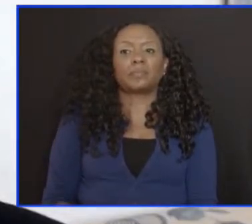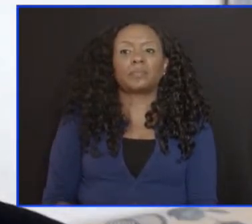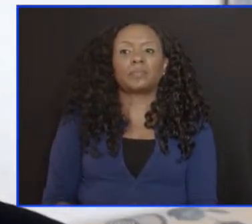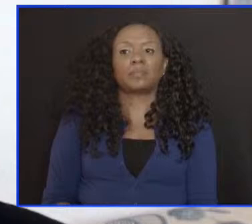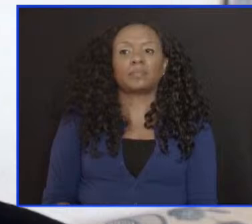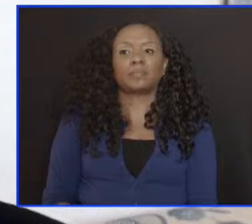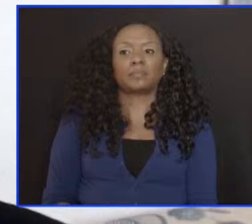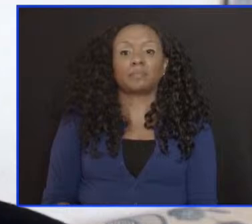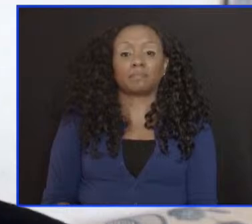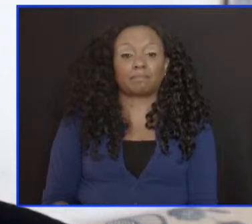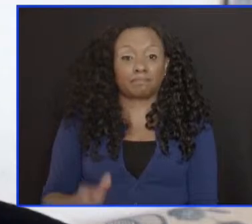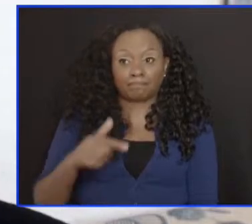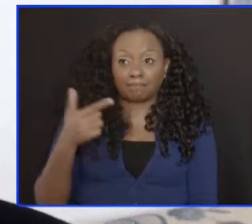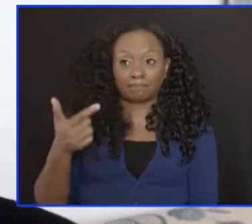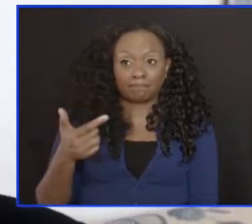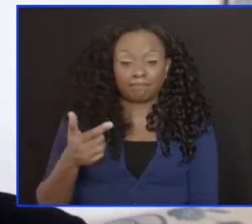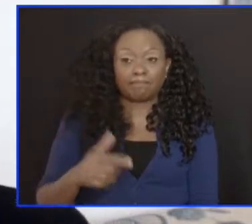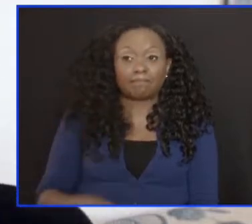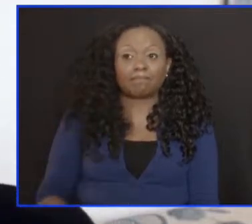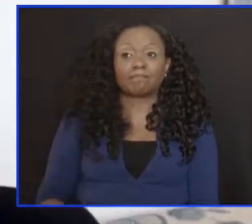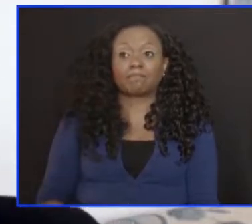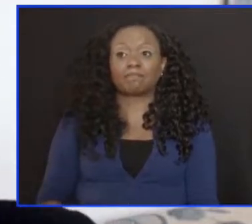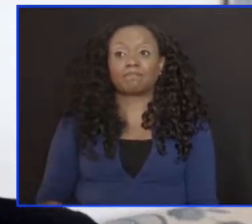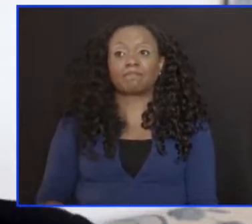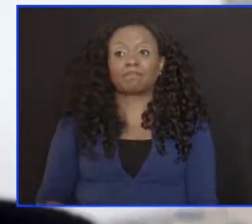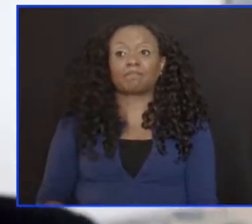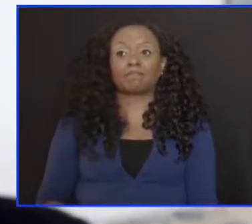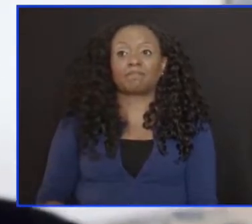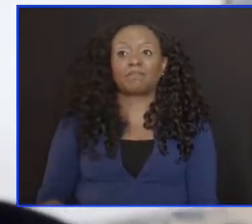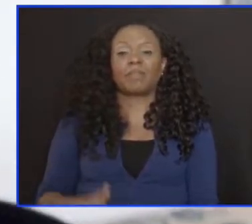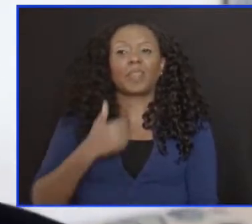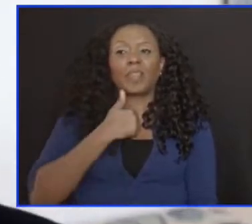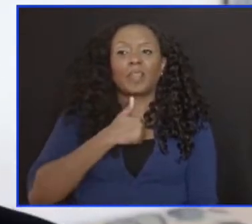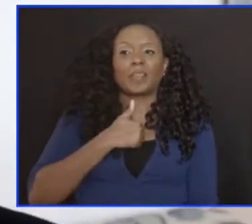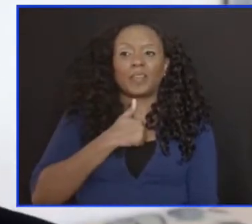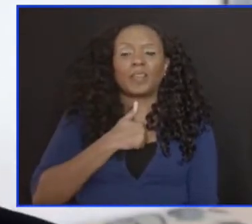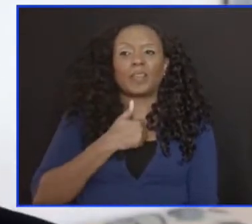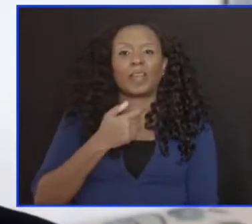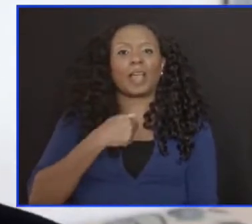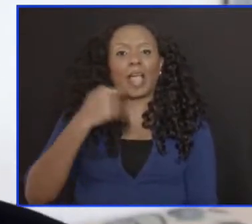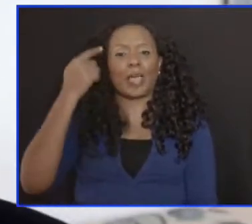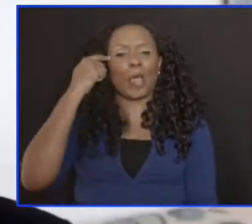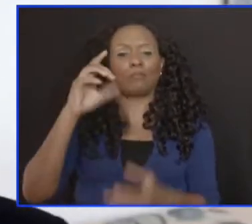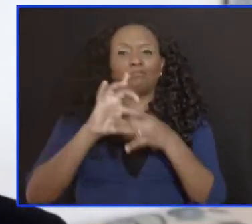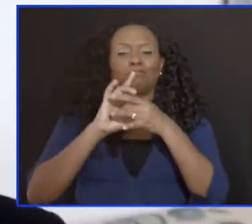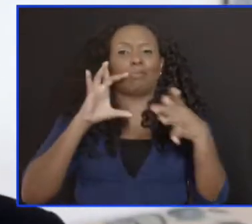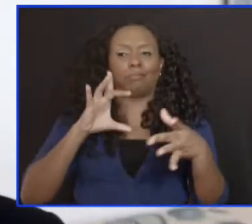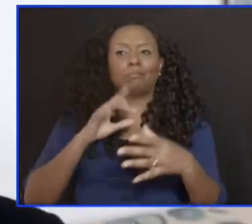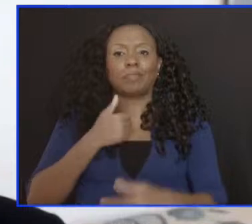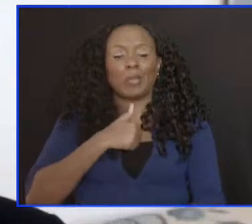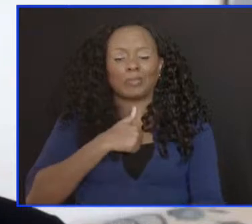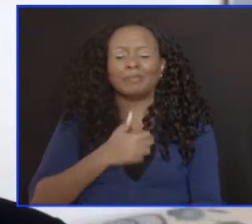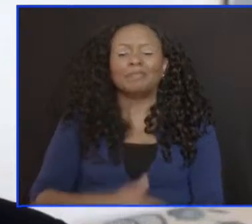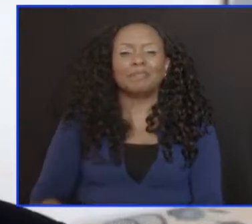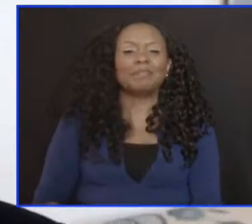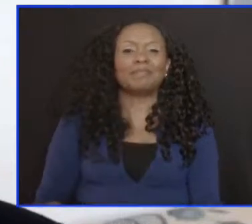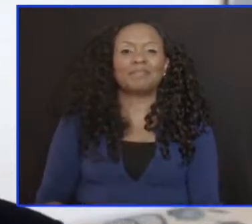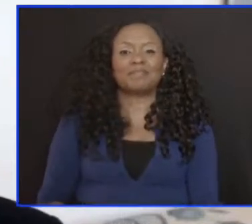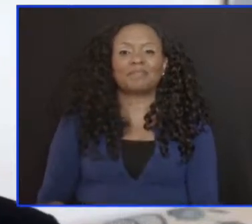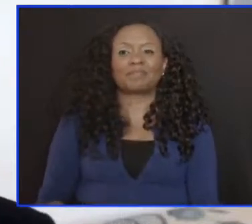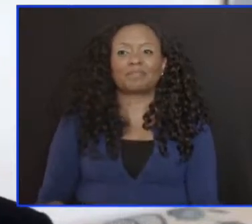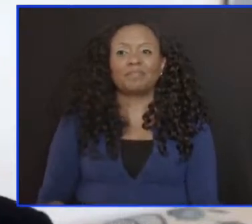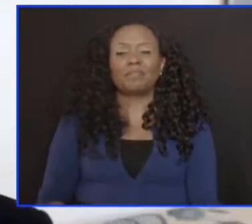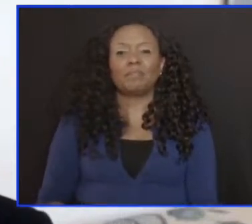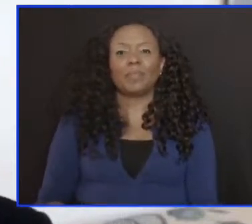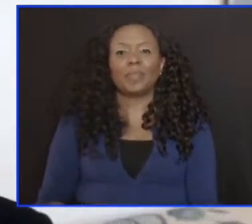Mr. Ellis? Yes, sorry, my apologies. I thought we had lost contact. Now, a major question which